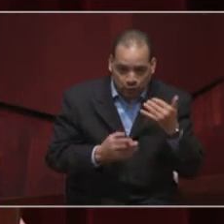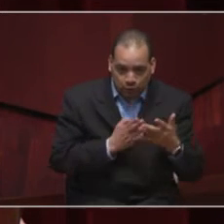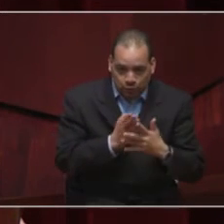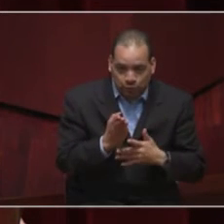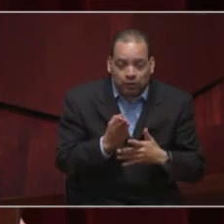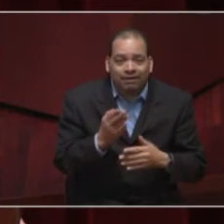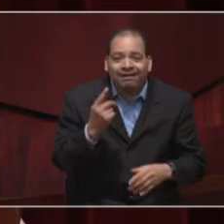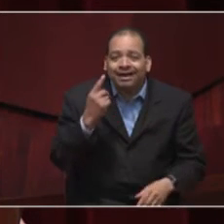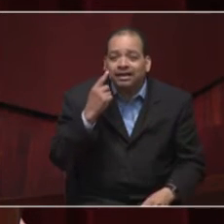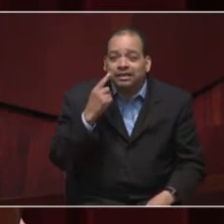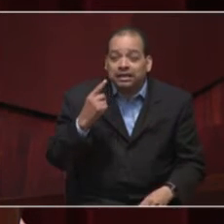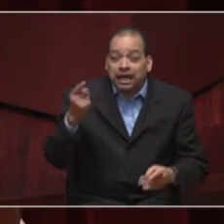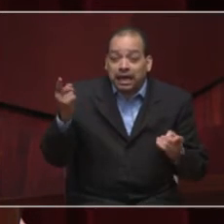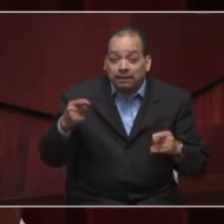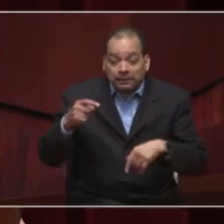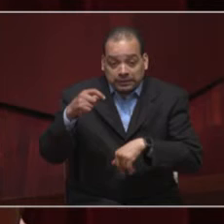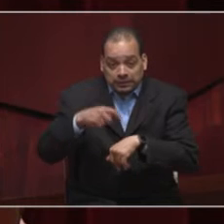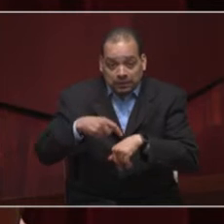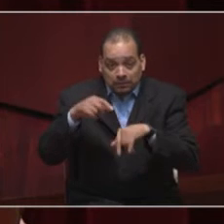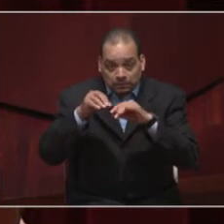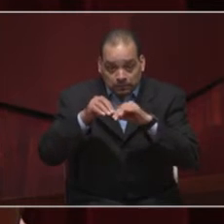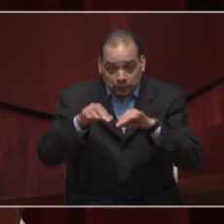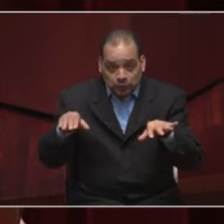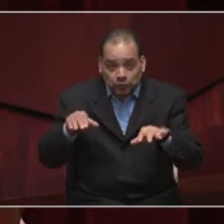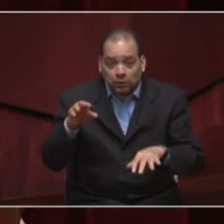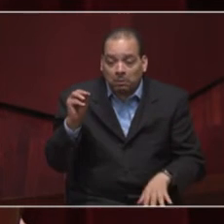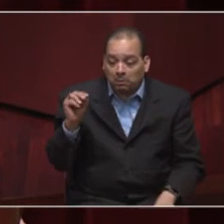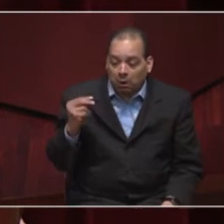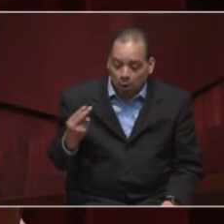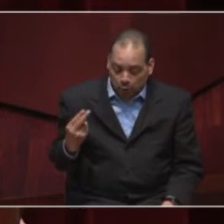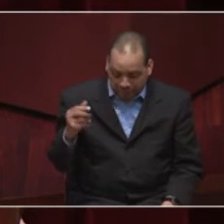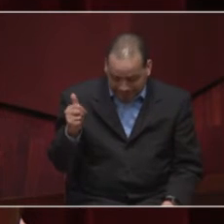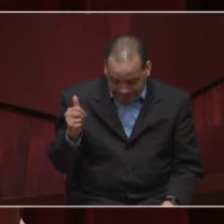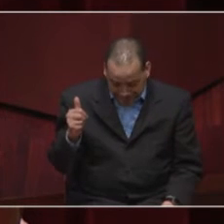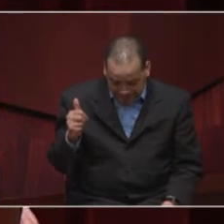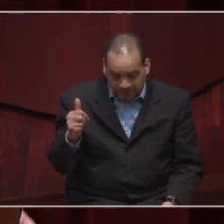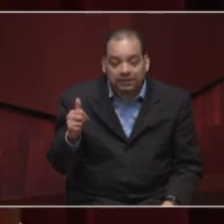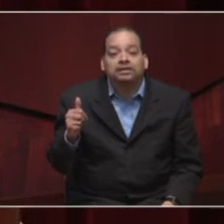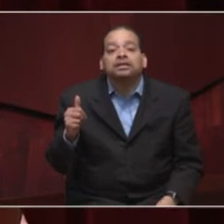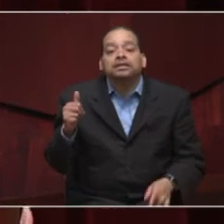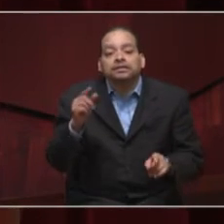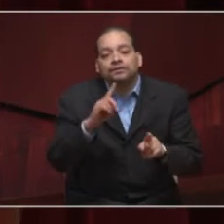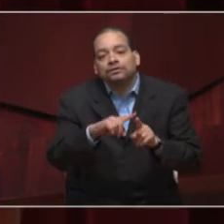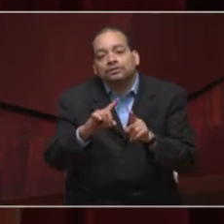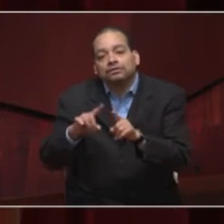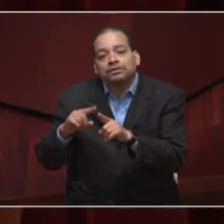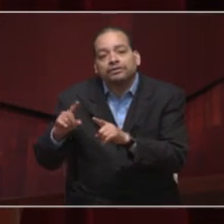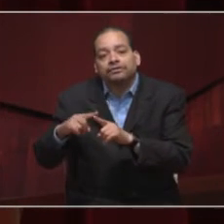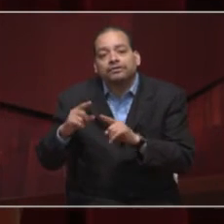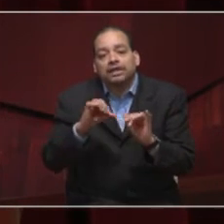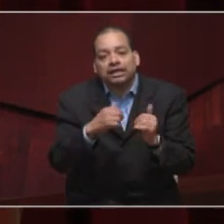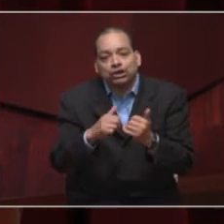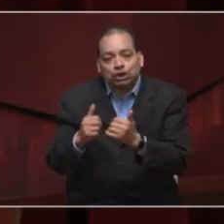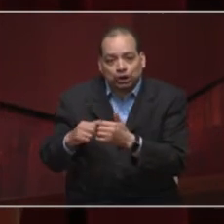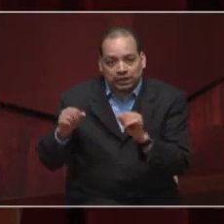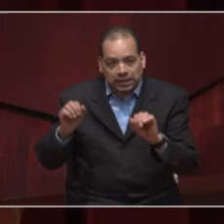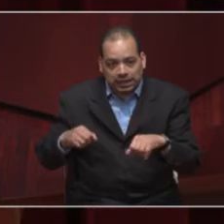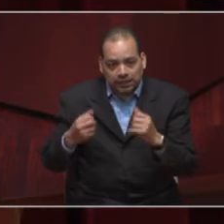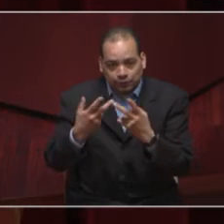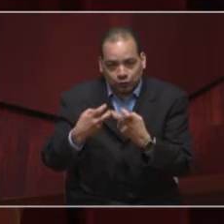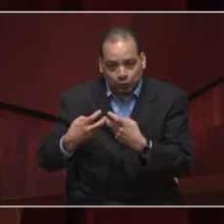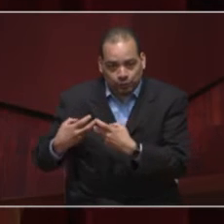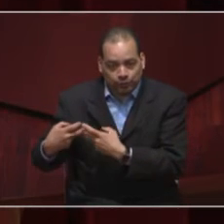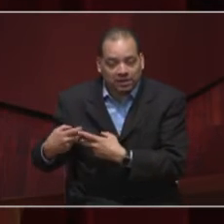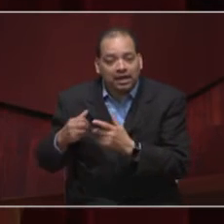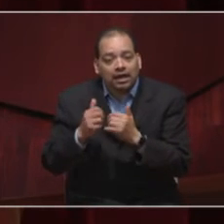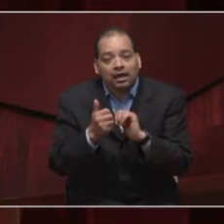that they issued the fly sheet on March the 10th, agencies could start interpreting how to use it in